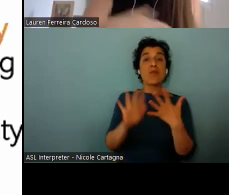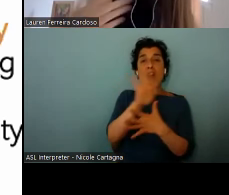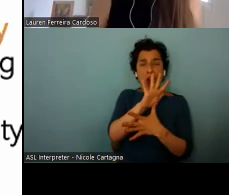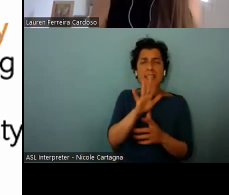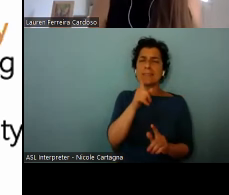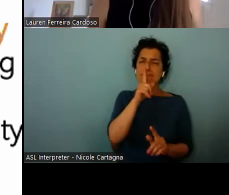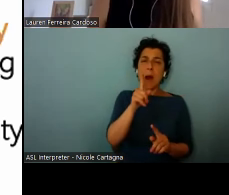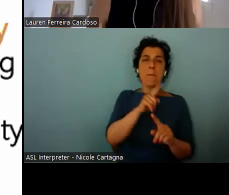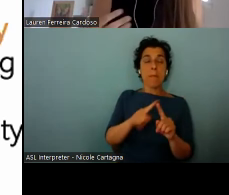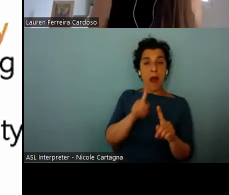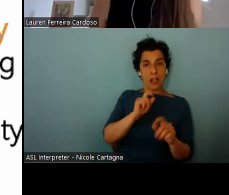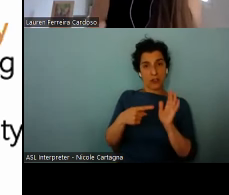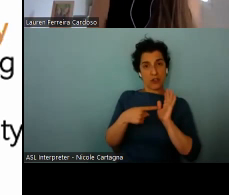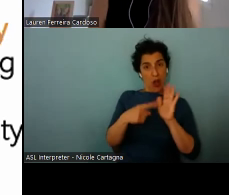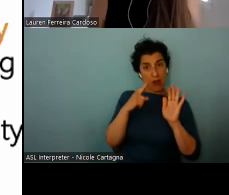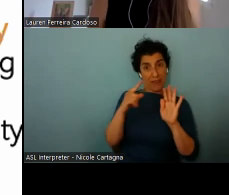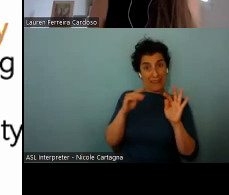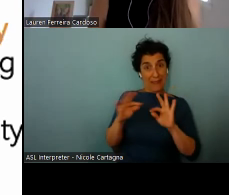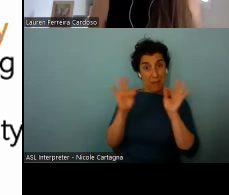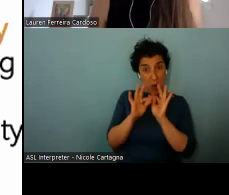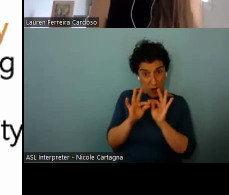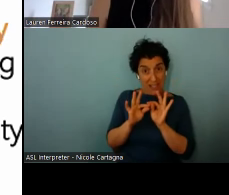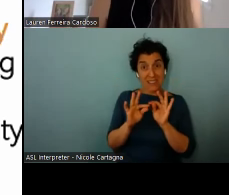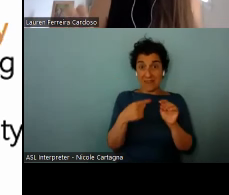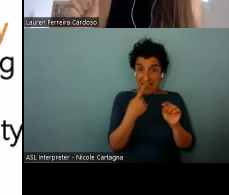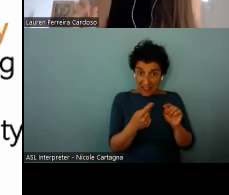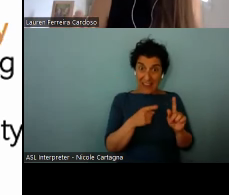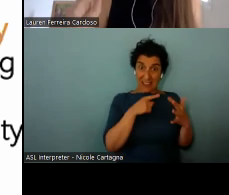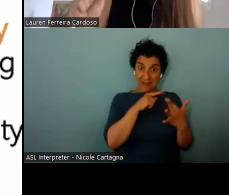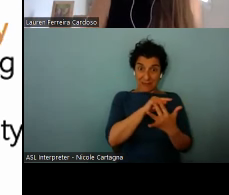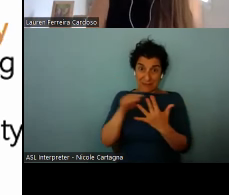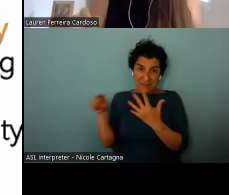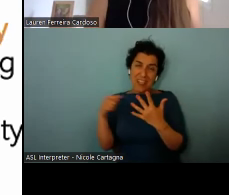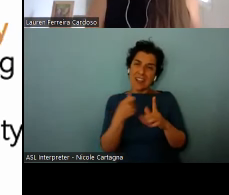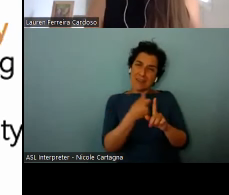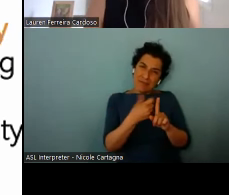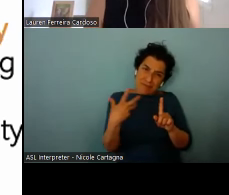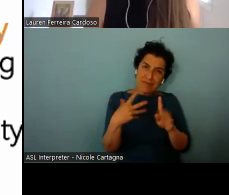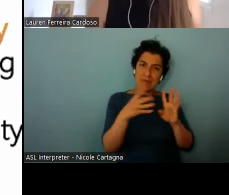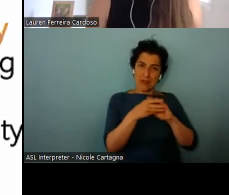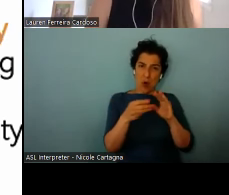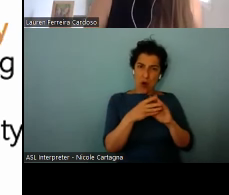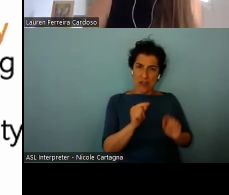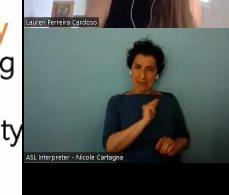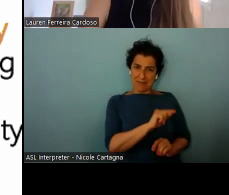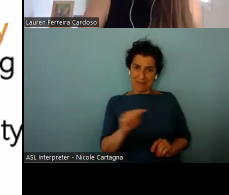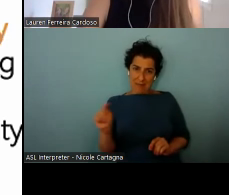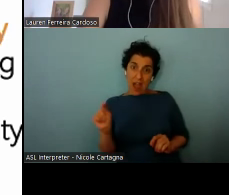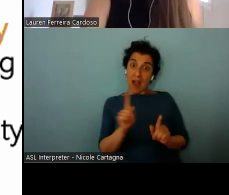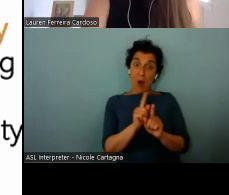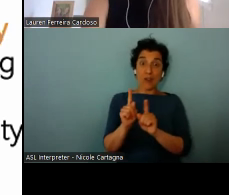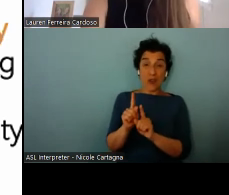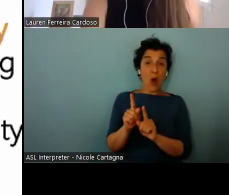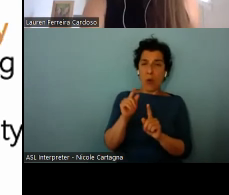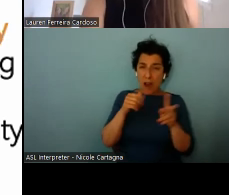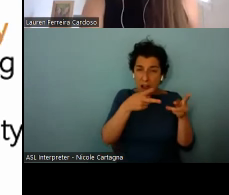kind of illustrate the importance of being able to tell those nuanced, granular stories that also point to